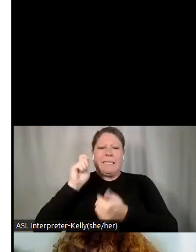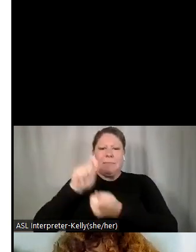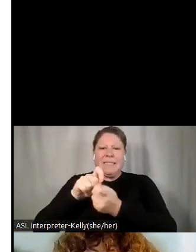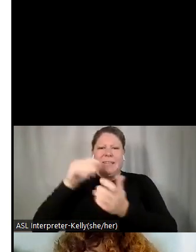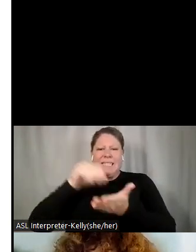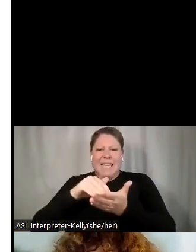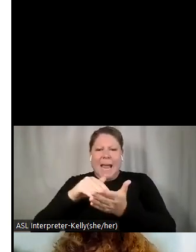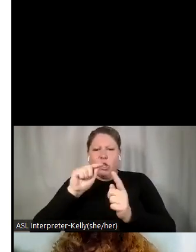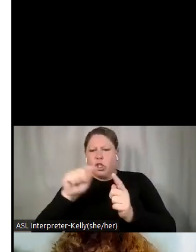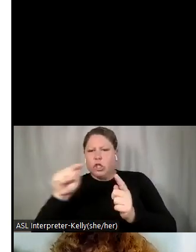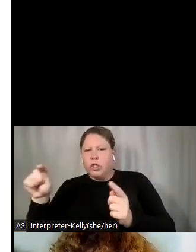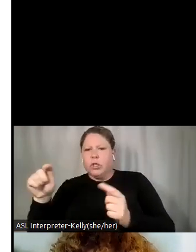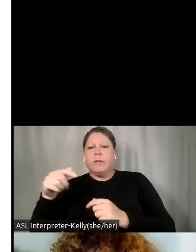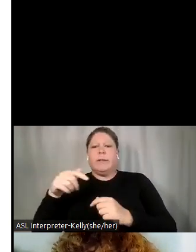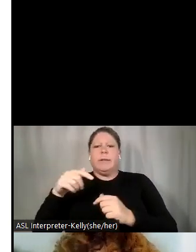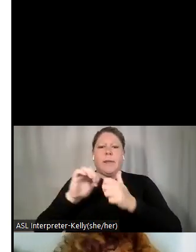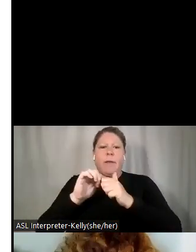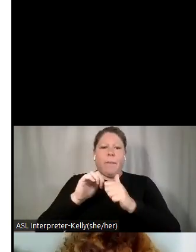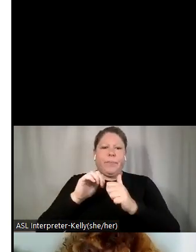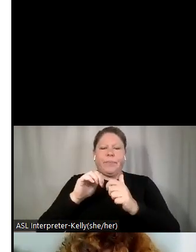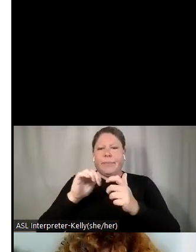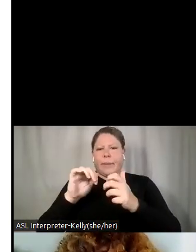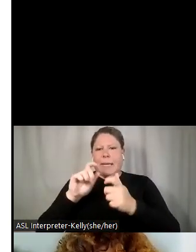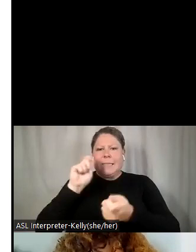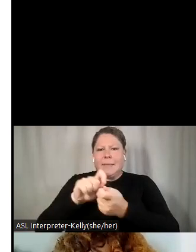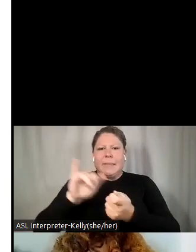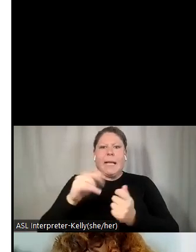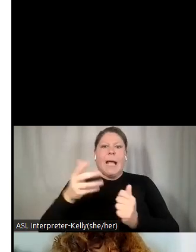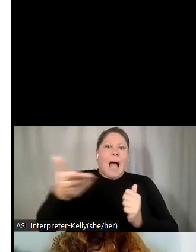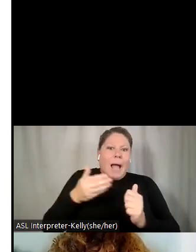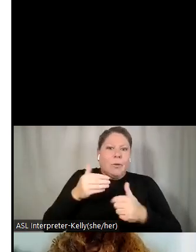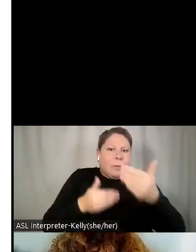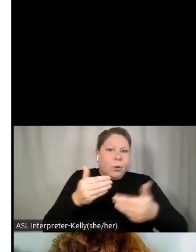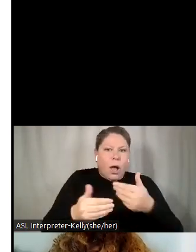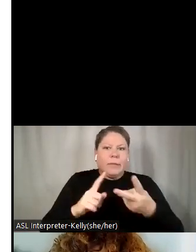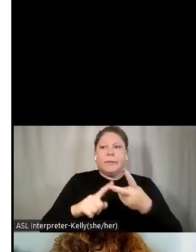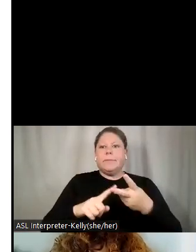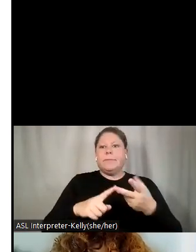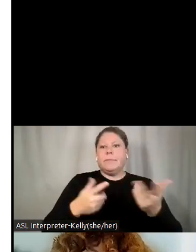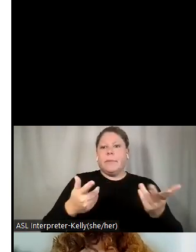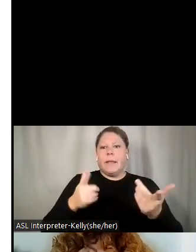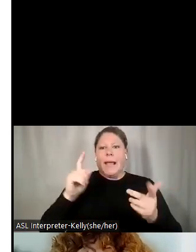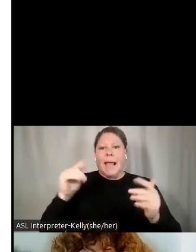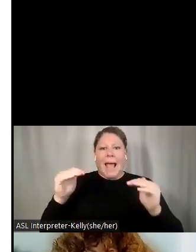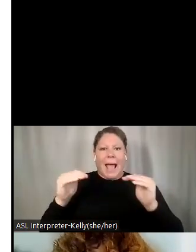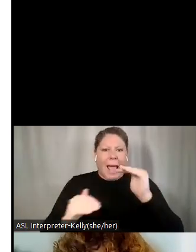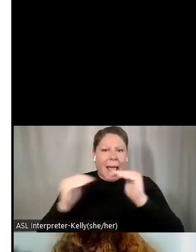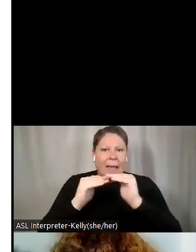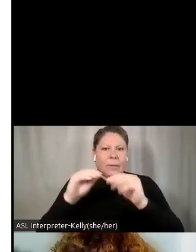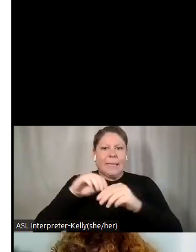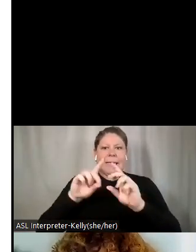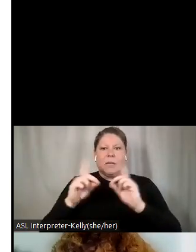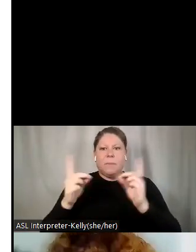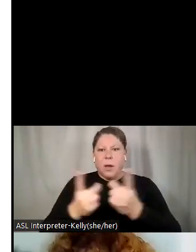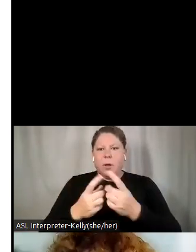like the hiring process, which affects everyone, equity throughout the department,